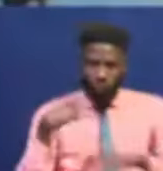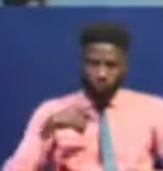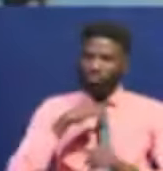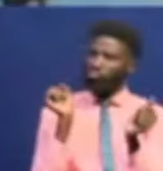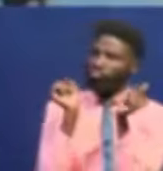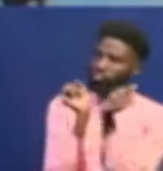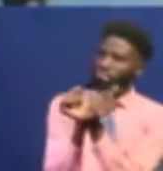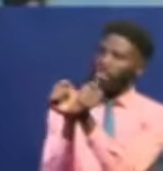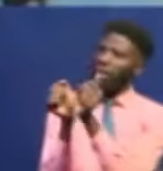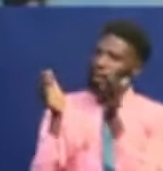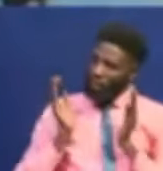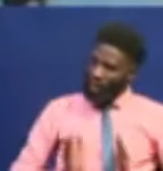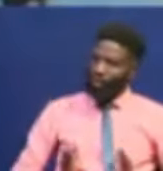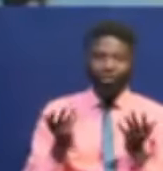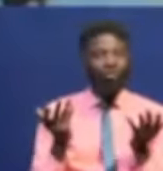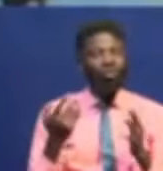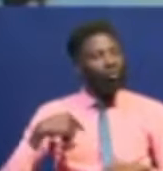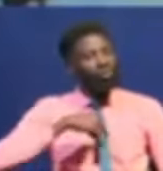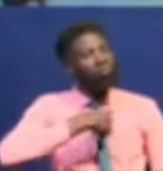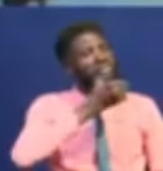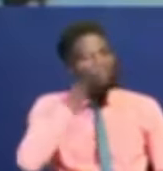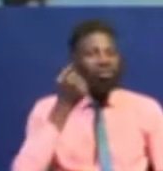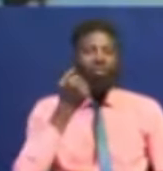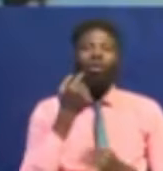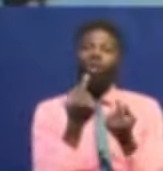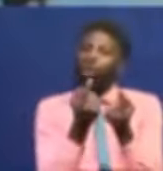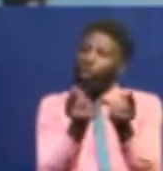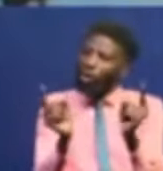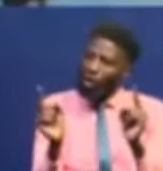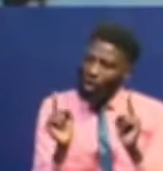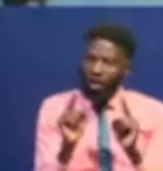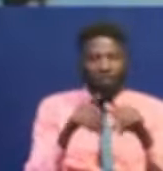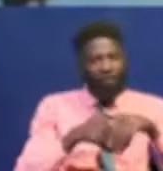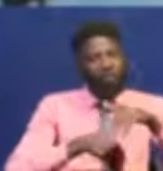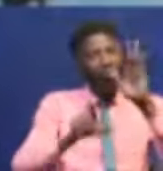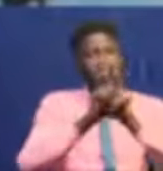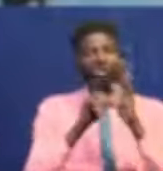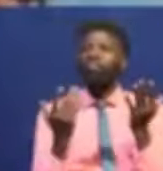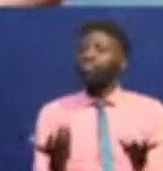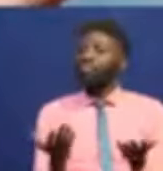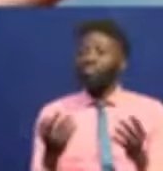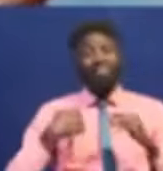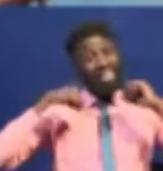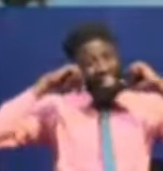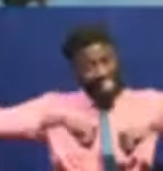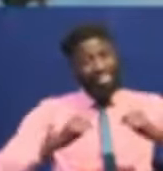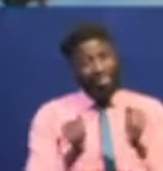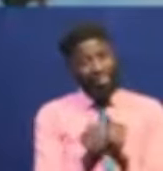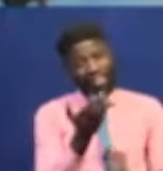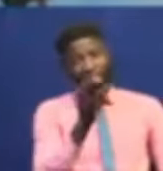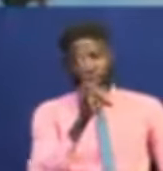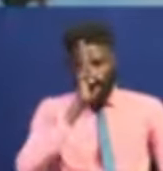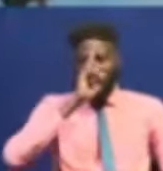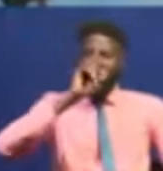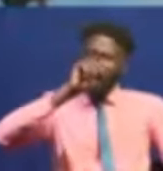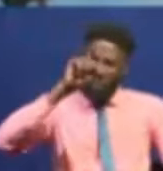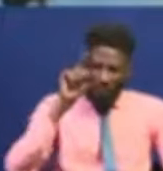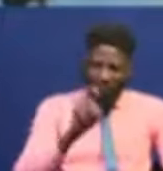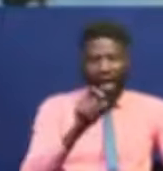And it is just good for us to all of us follow the law. And I agree with you. The police must act